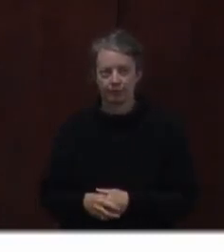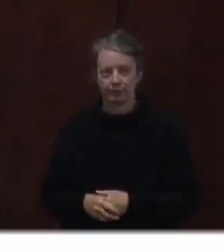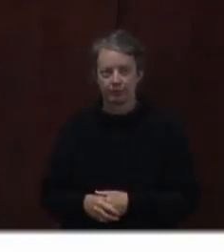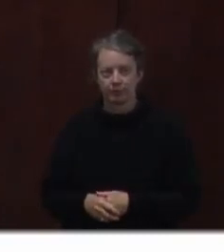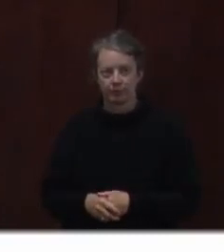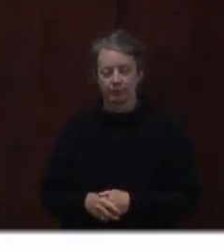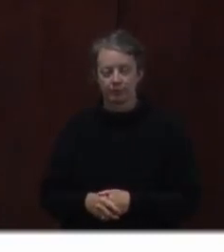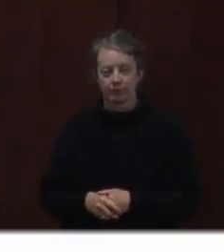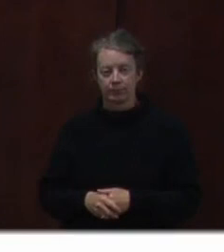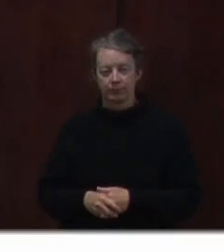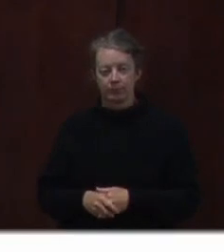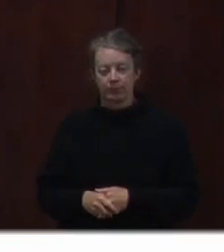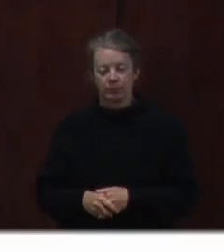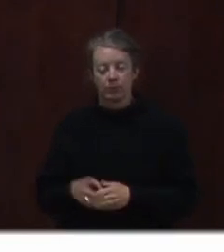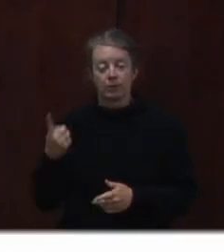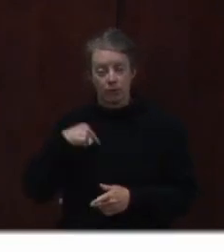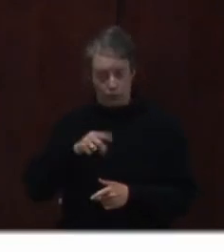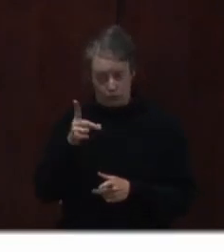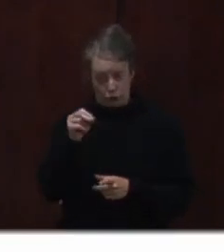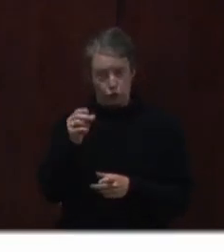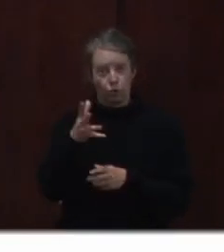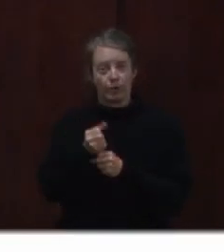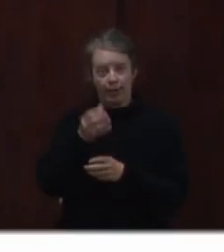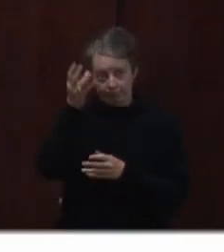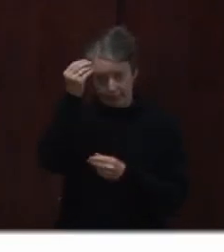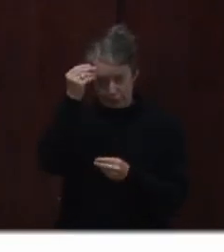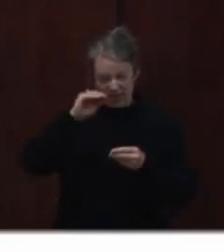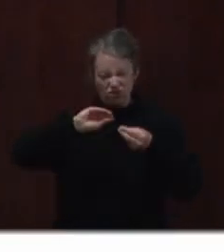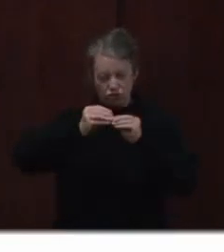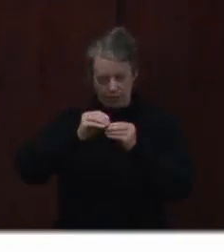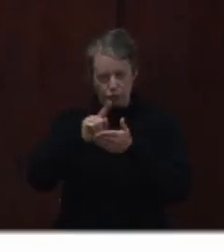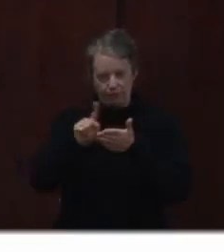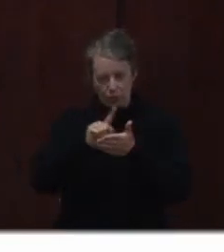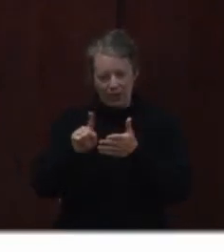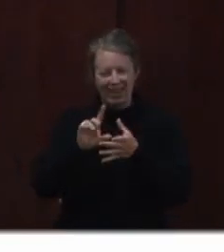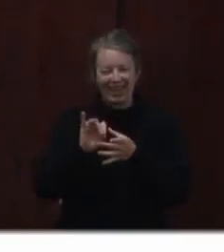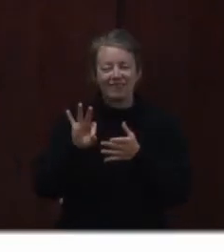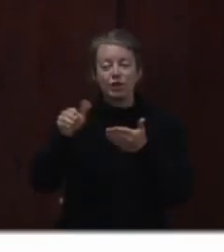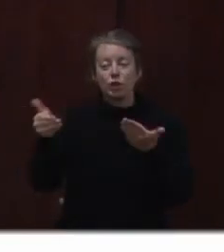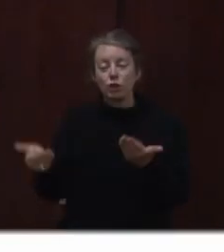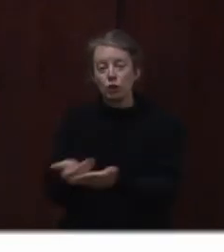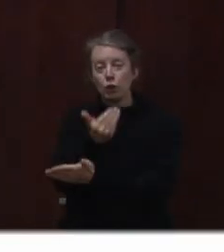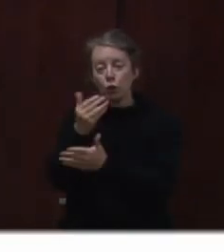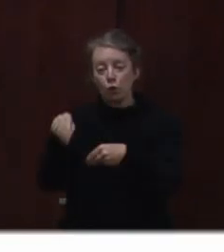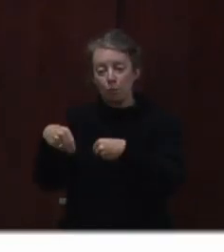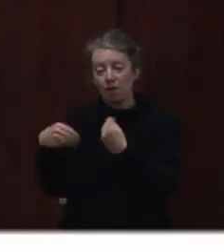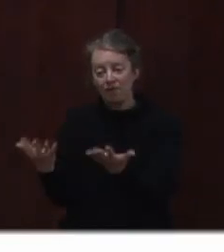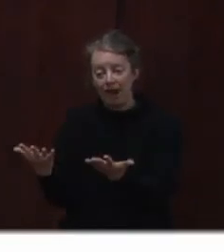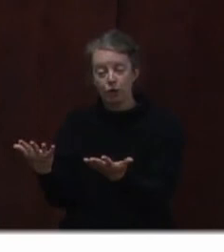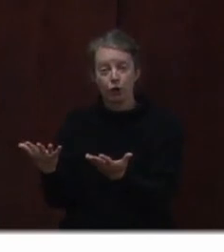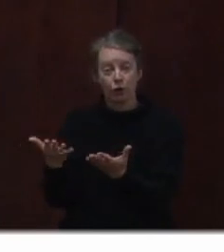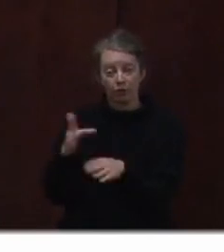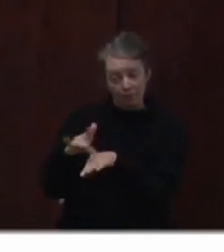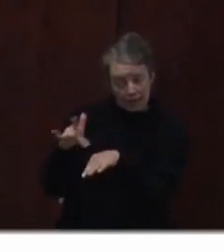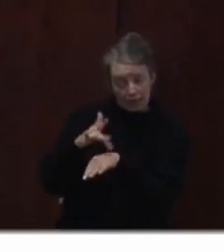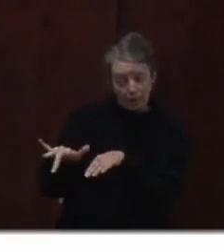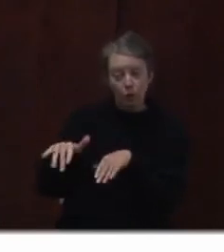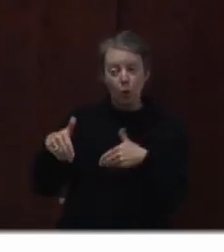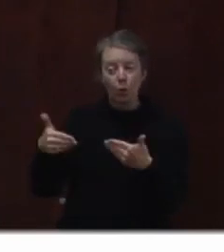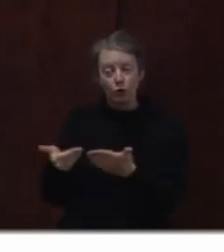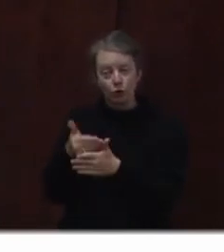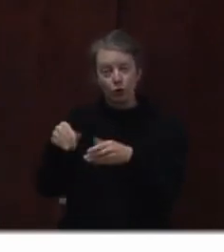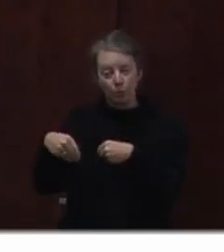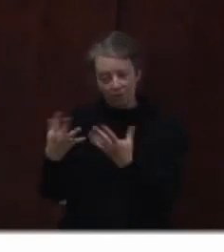as we do get notification each week about new providers or new providers that are being enrolled. And so it'll